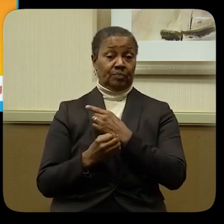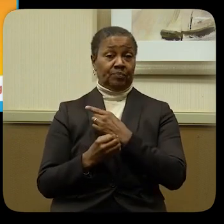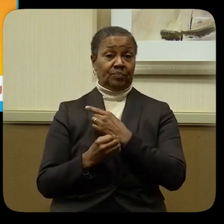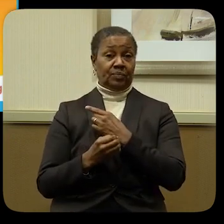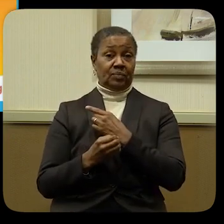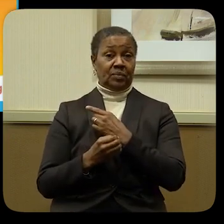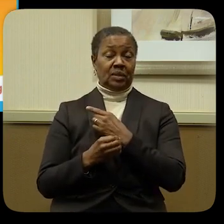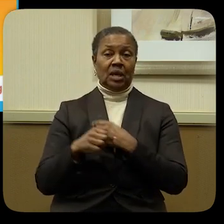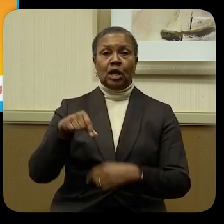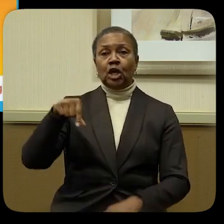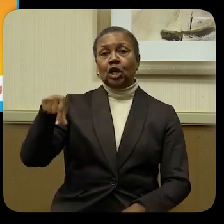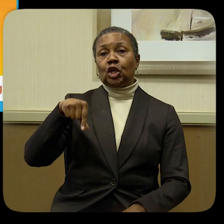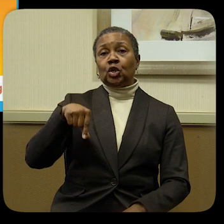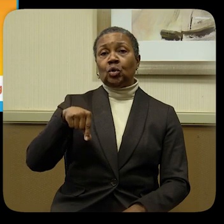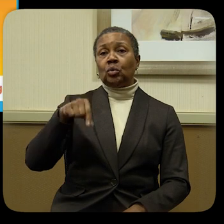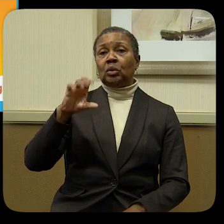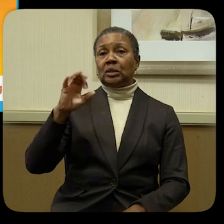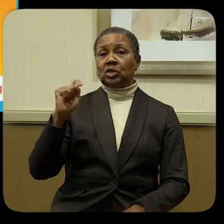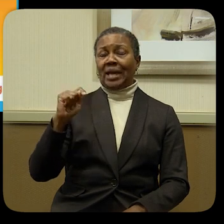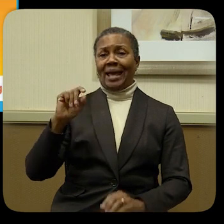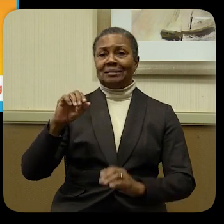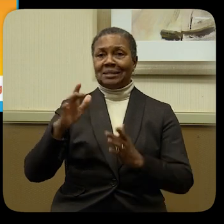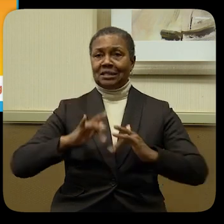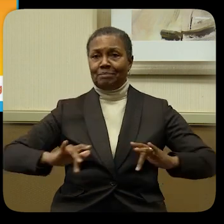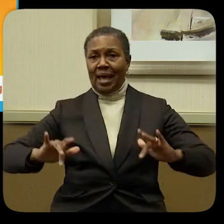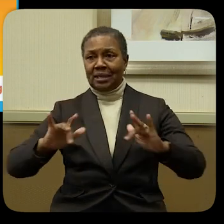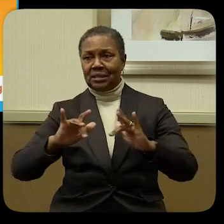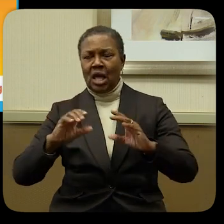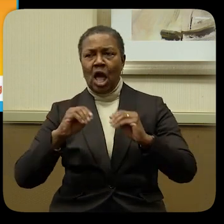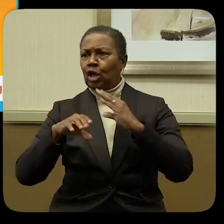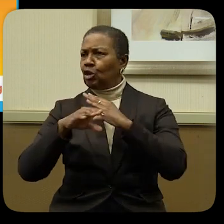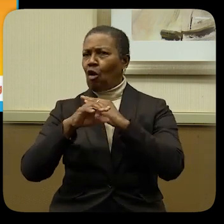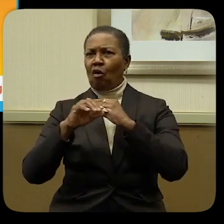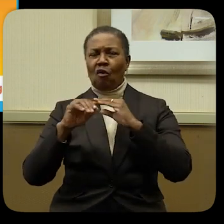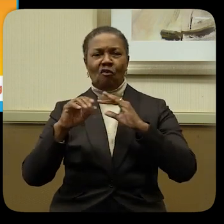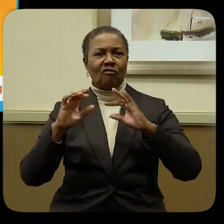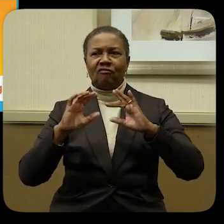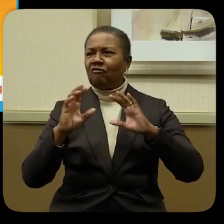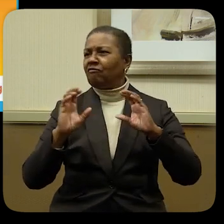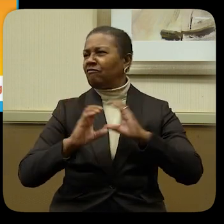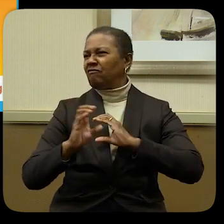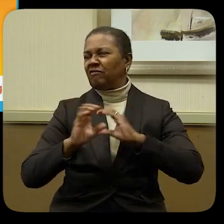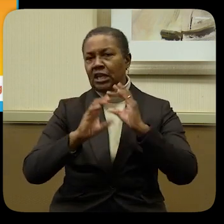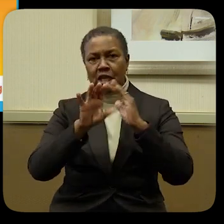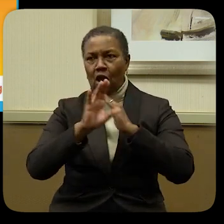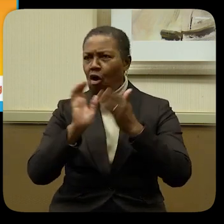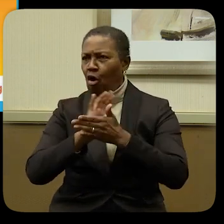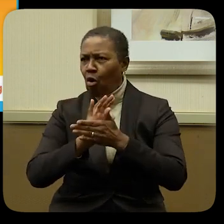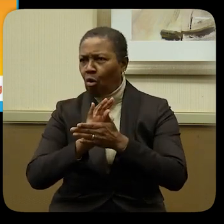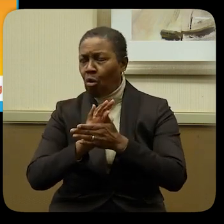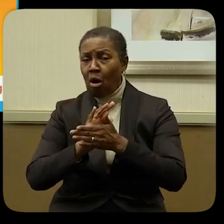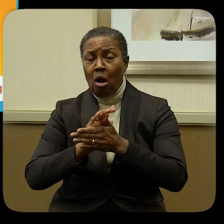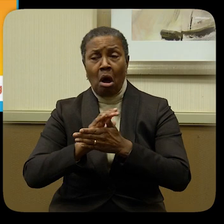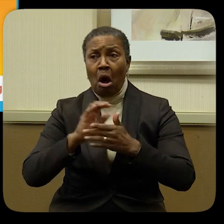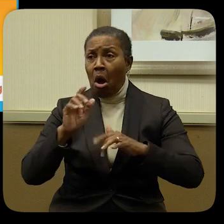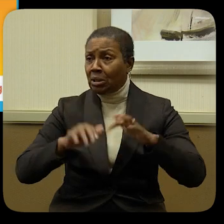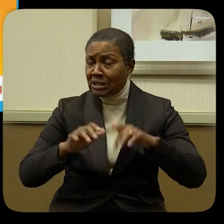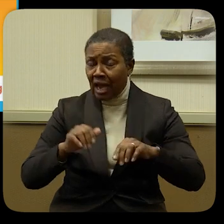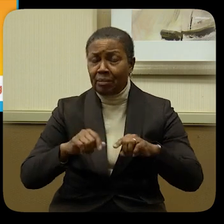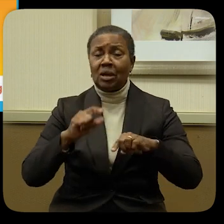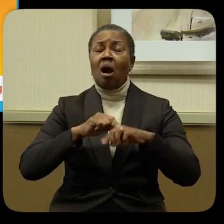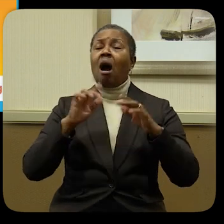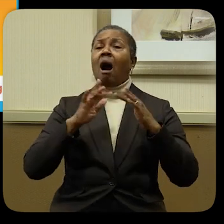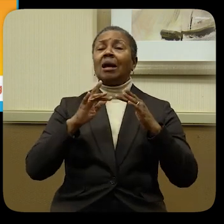is Q Chat Space, and this is no video, it's only typing. And so it's an online support group